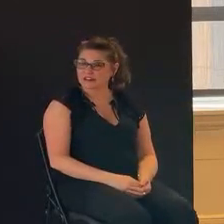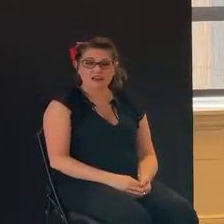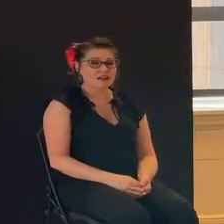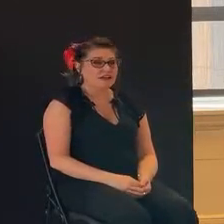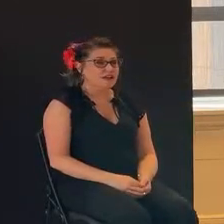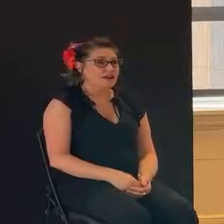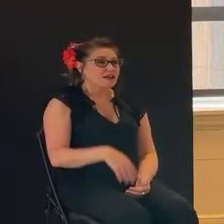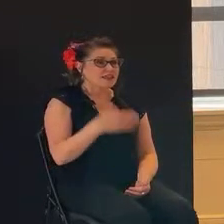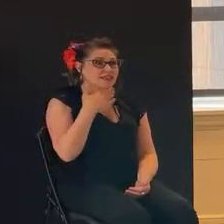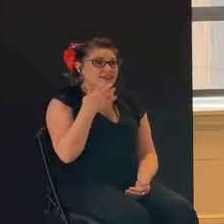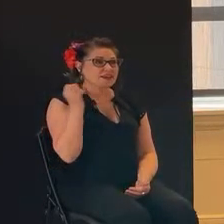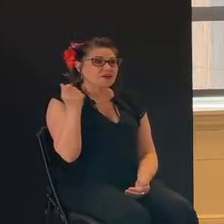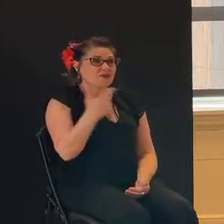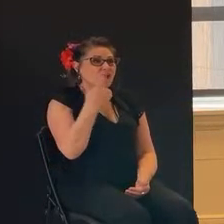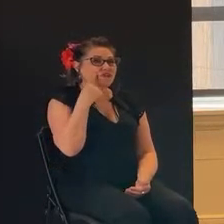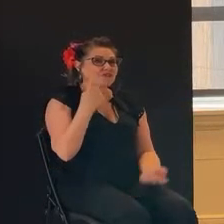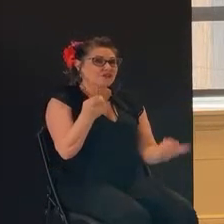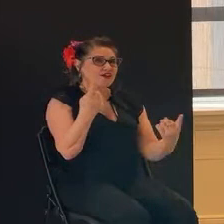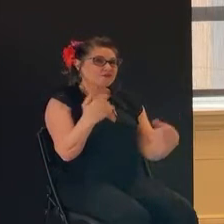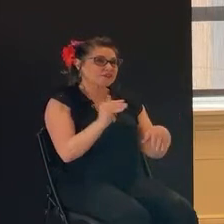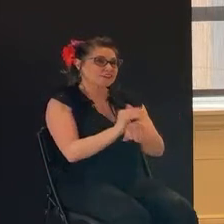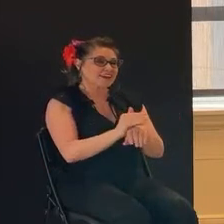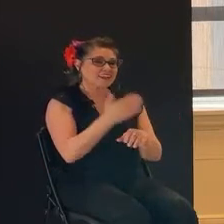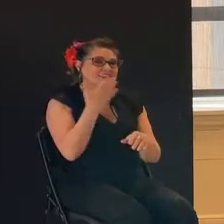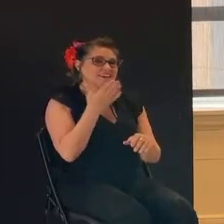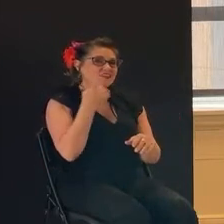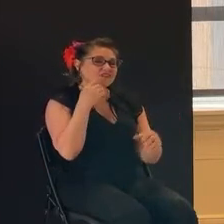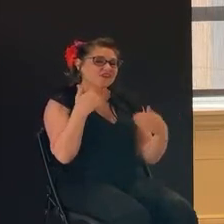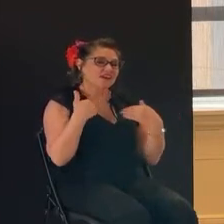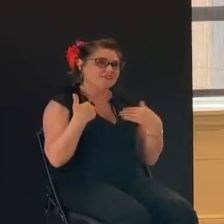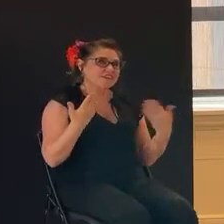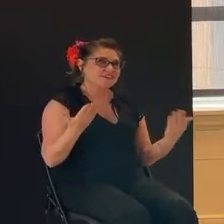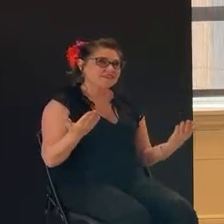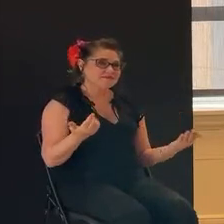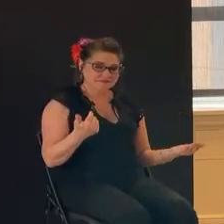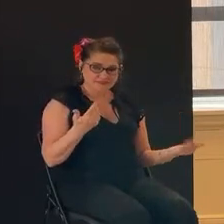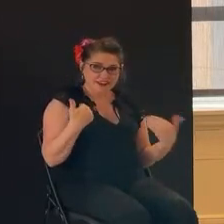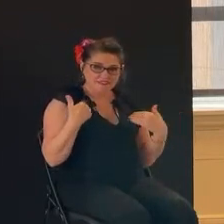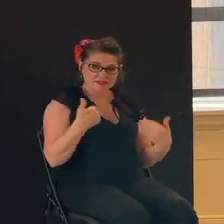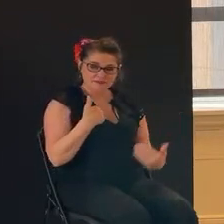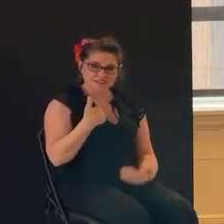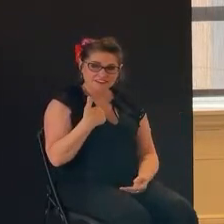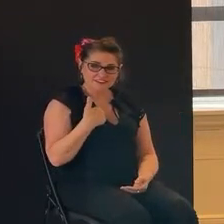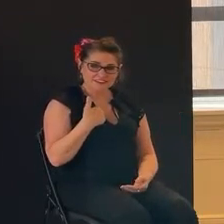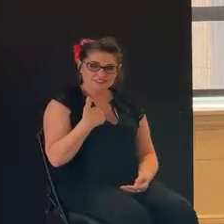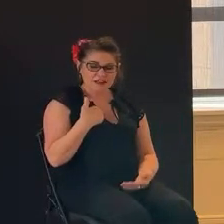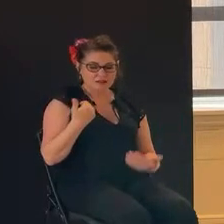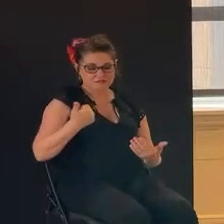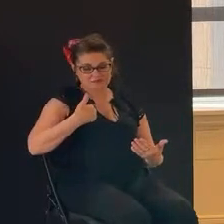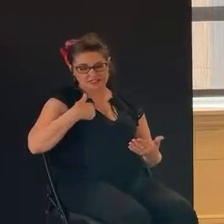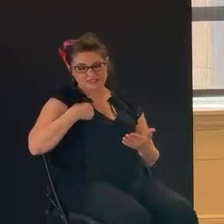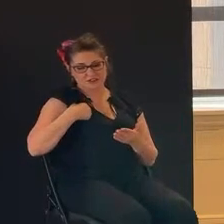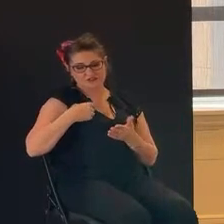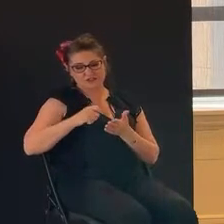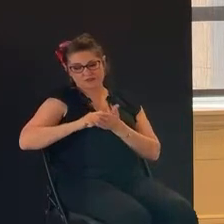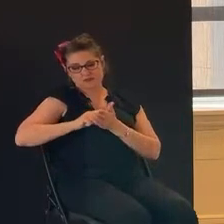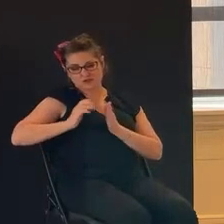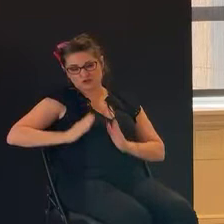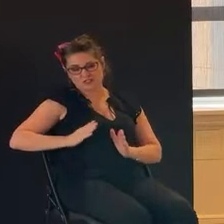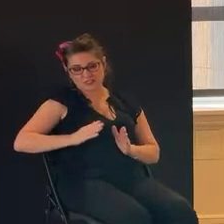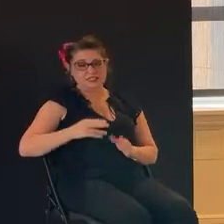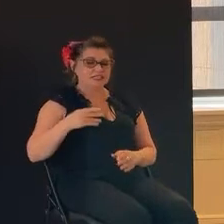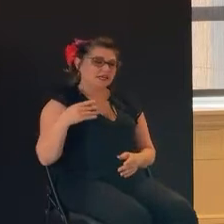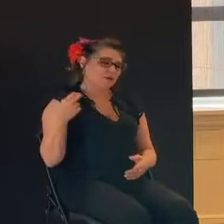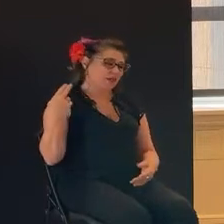Well, thank you all for coming out tonight. Thank you for having me. As a journalist, HistoryLink